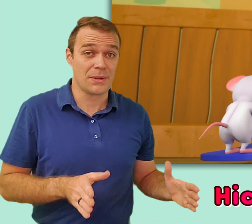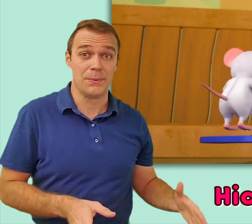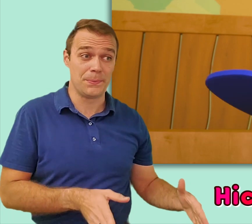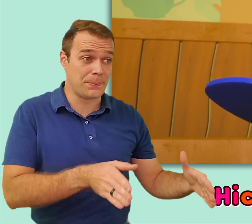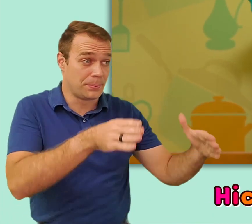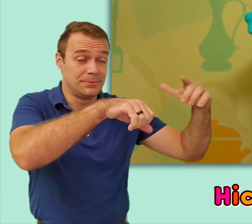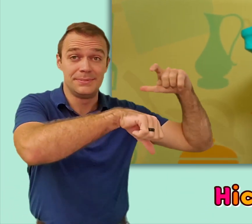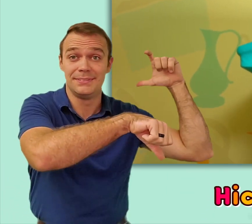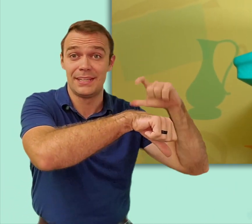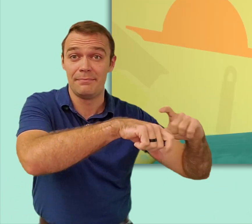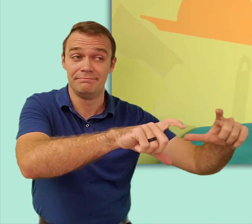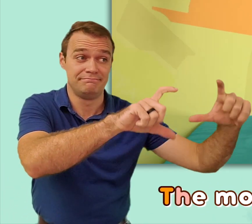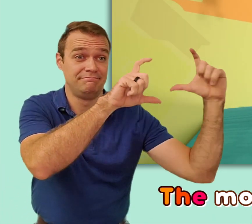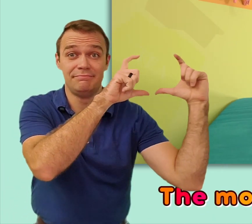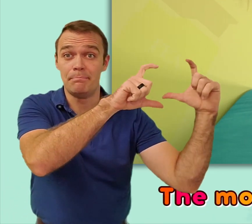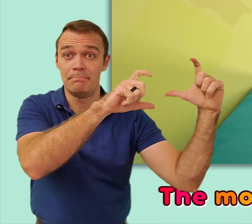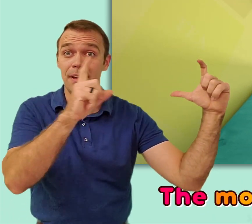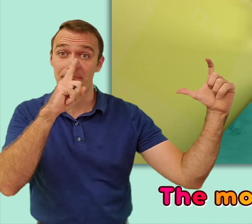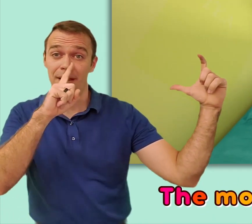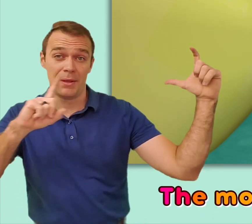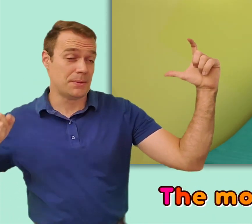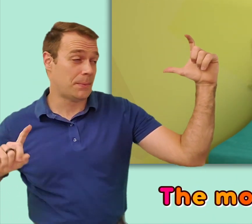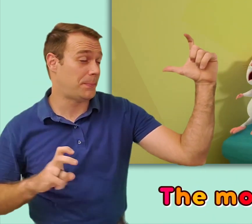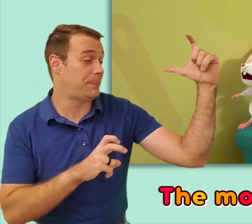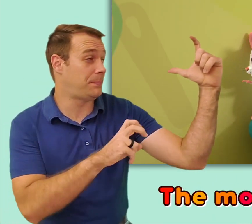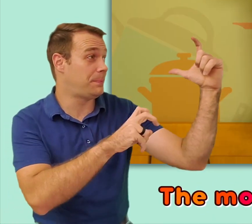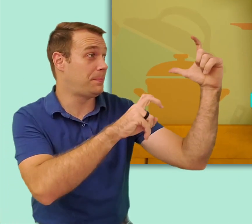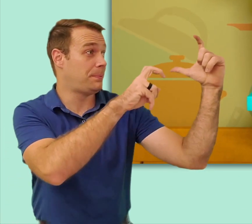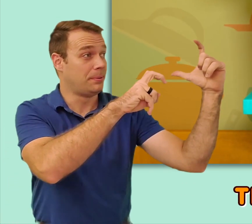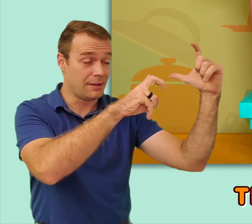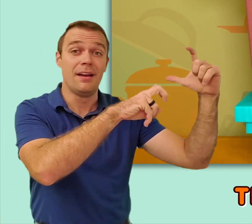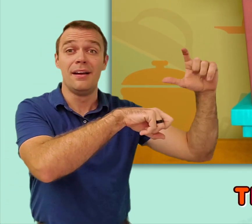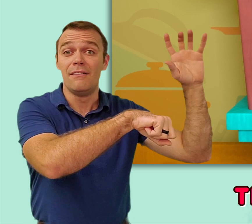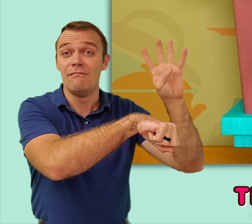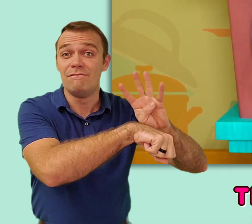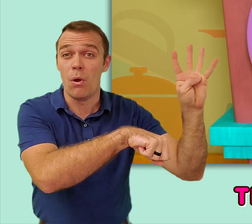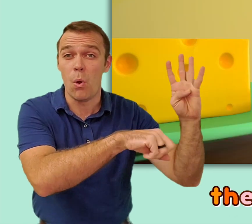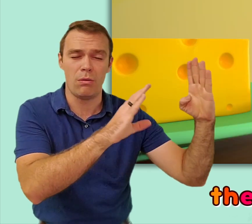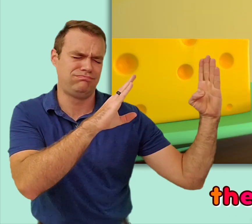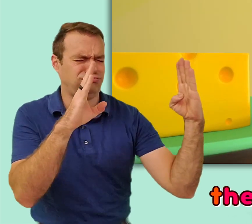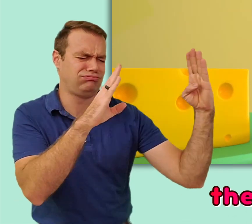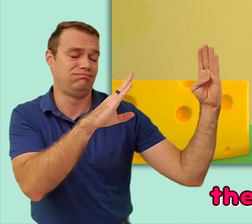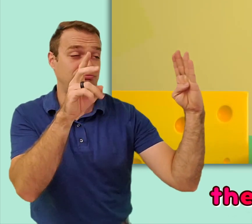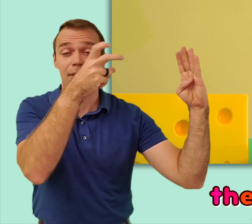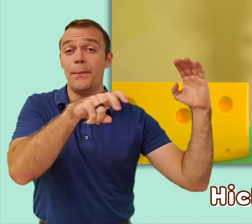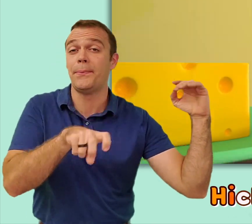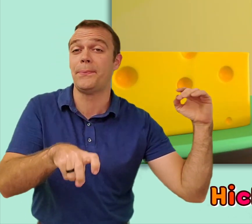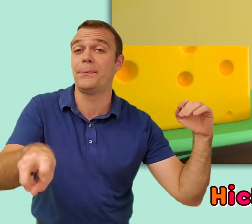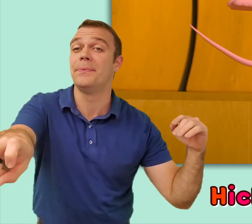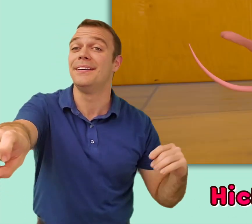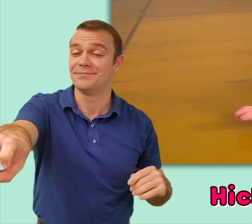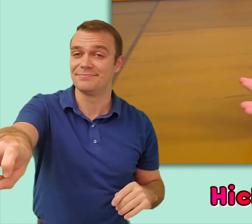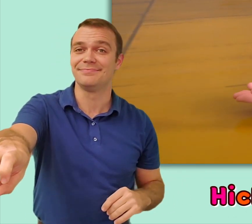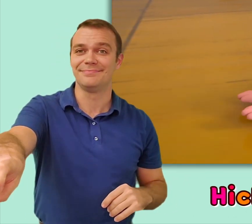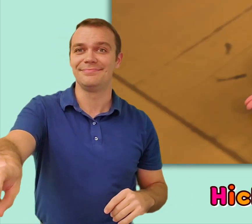Hickory, dickory, dock. The mouse went up the clock. The clock struck 4, the mouse ran down.